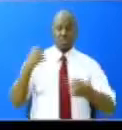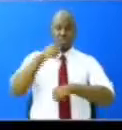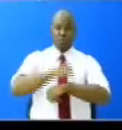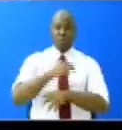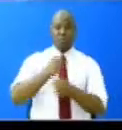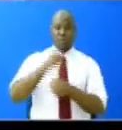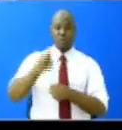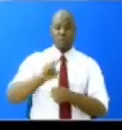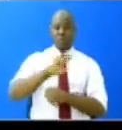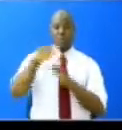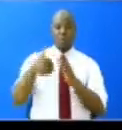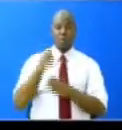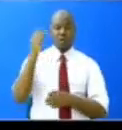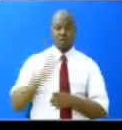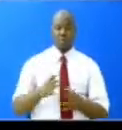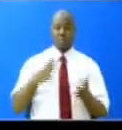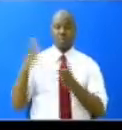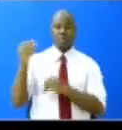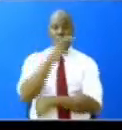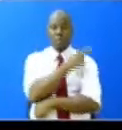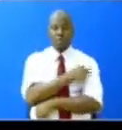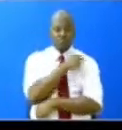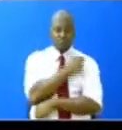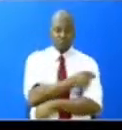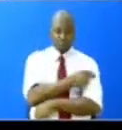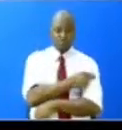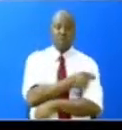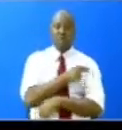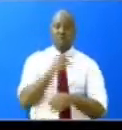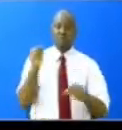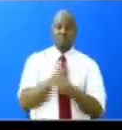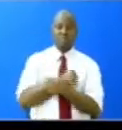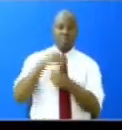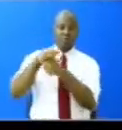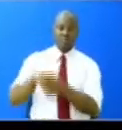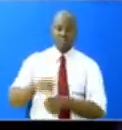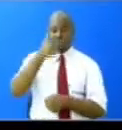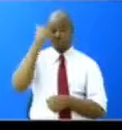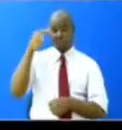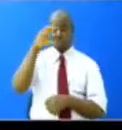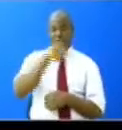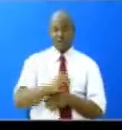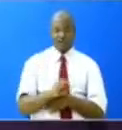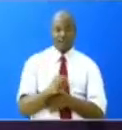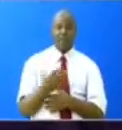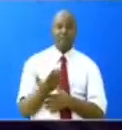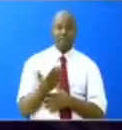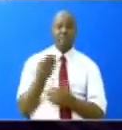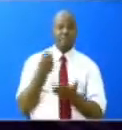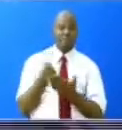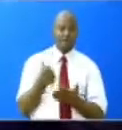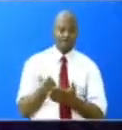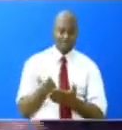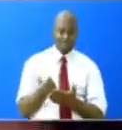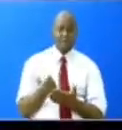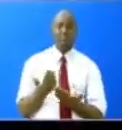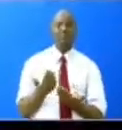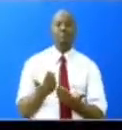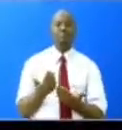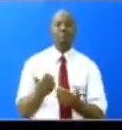make sure that every Kenyan who goes to hospital cannot be detained there because of lack of money,